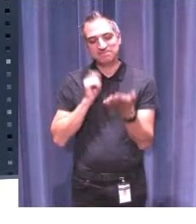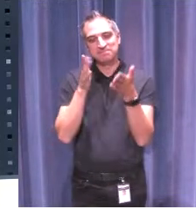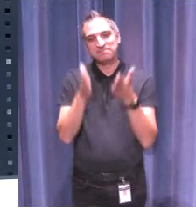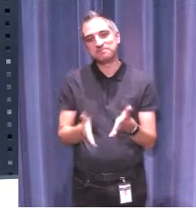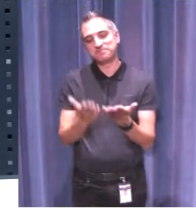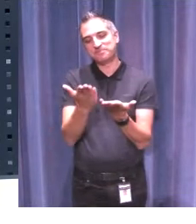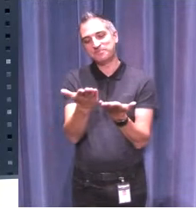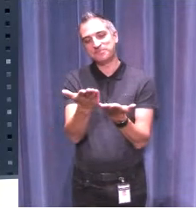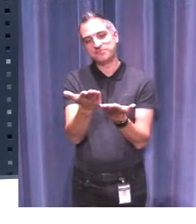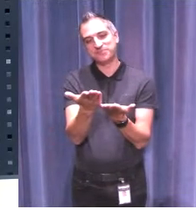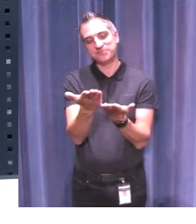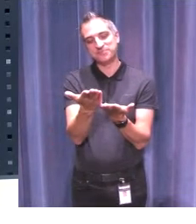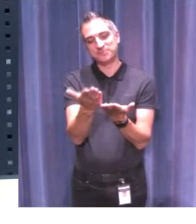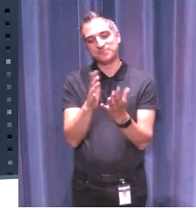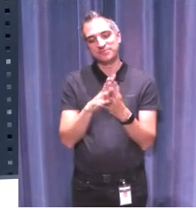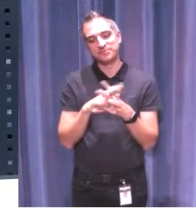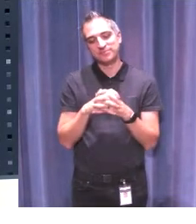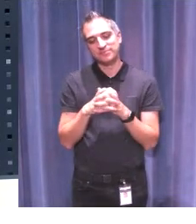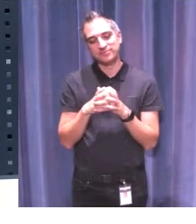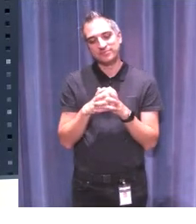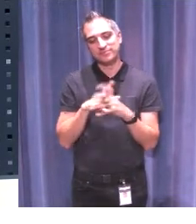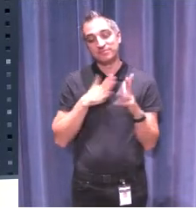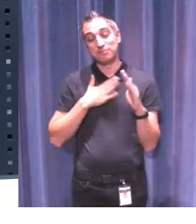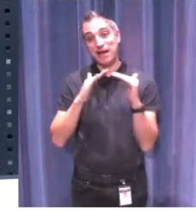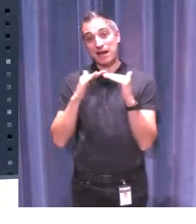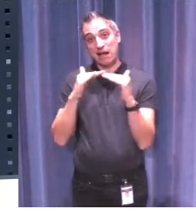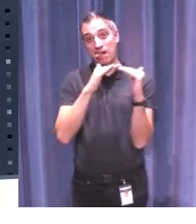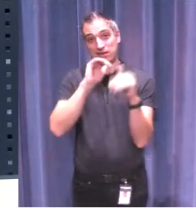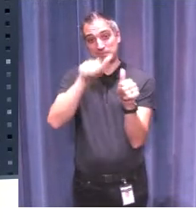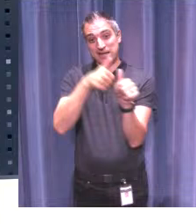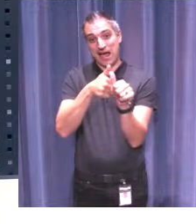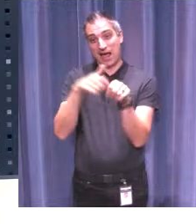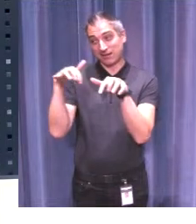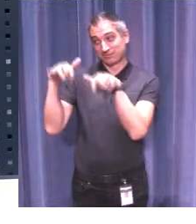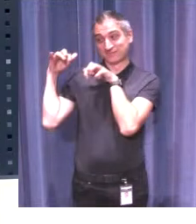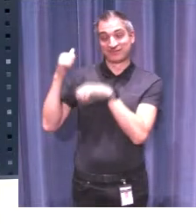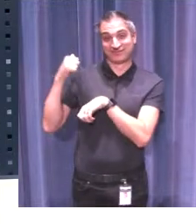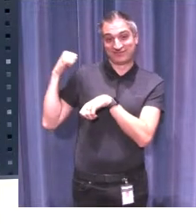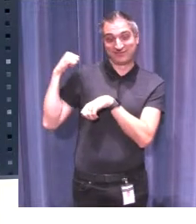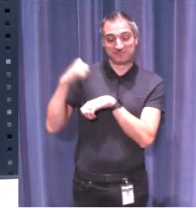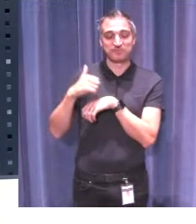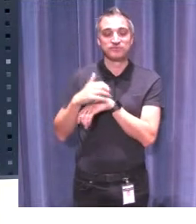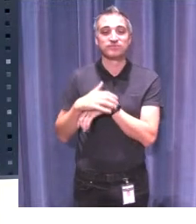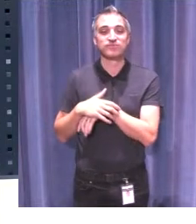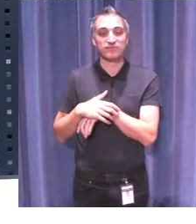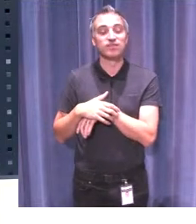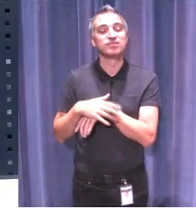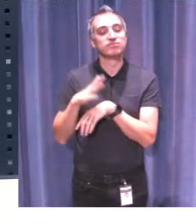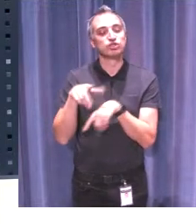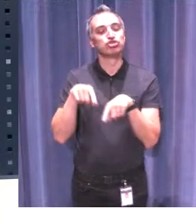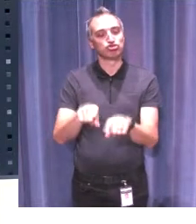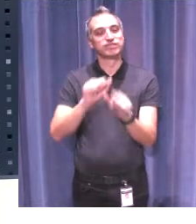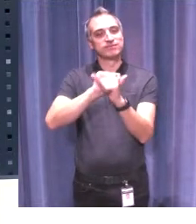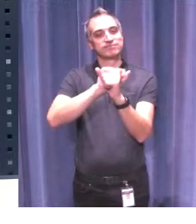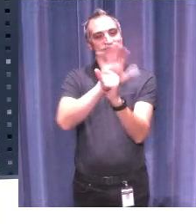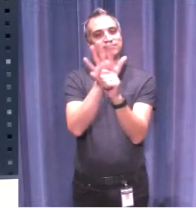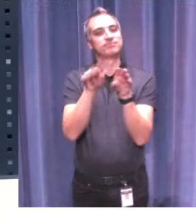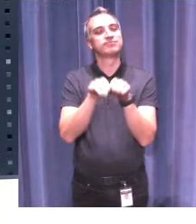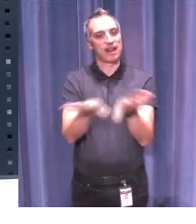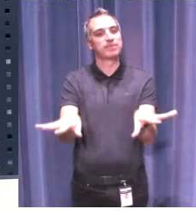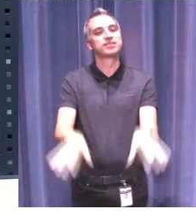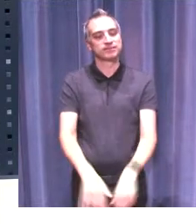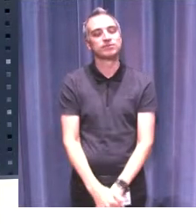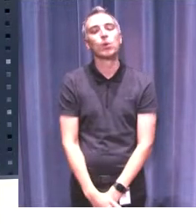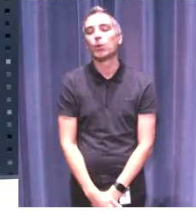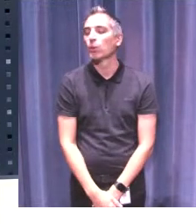we all, and my colleagues behind me, were really faced with that during the pandemic. The pandemic